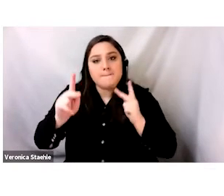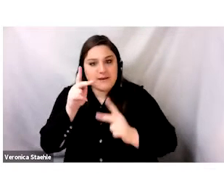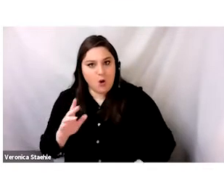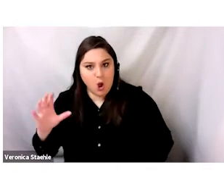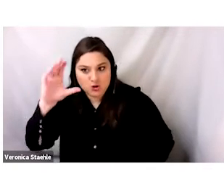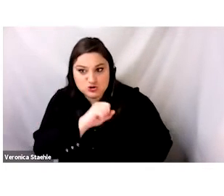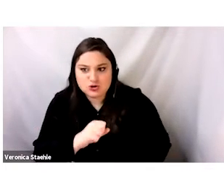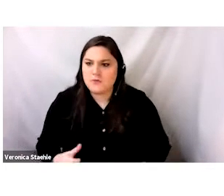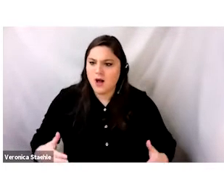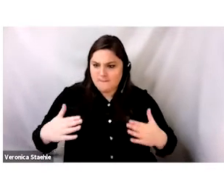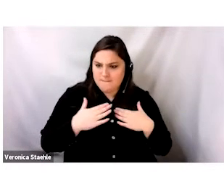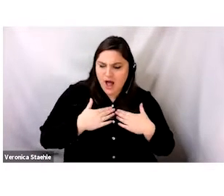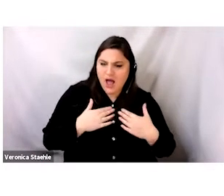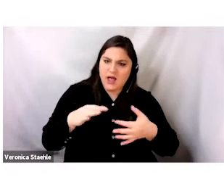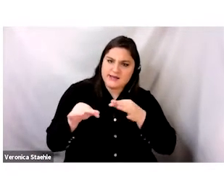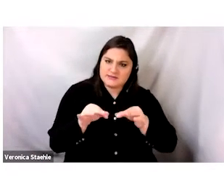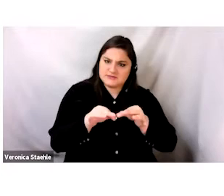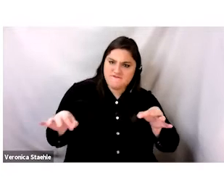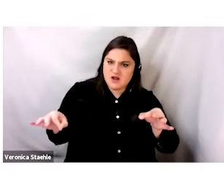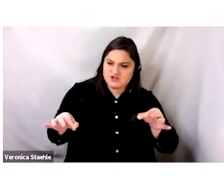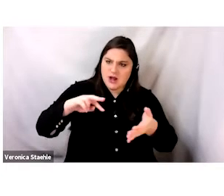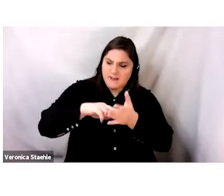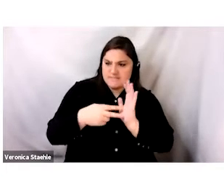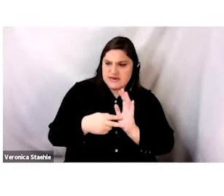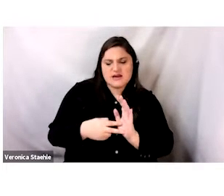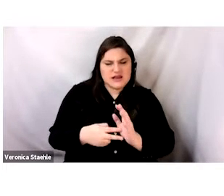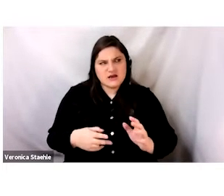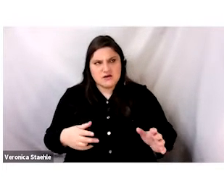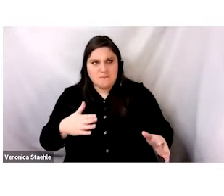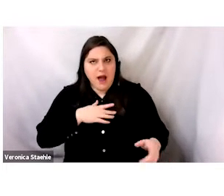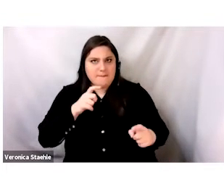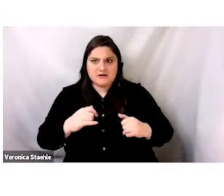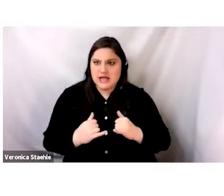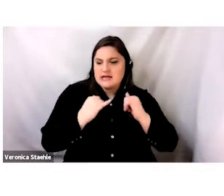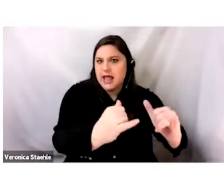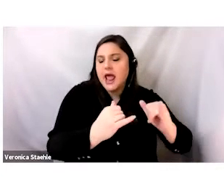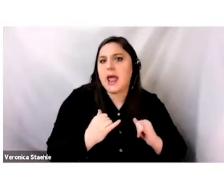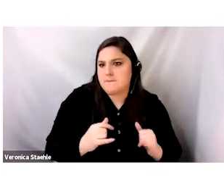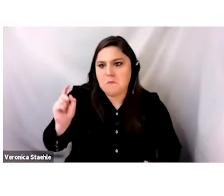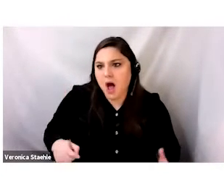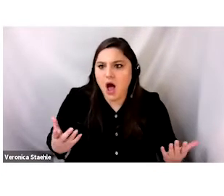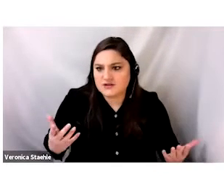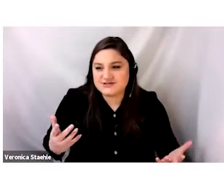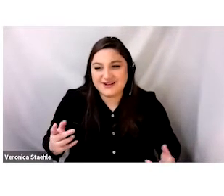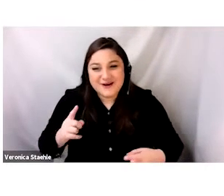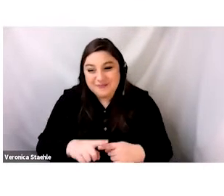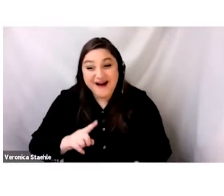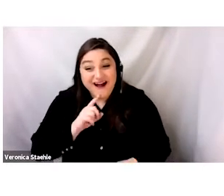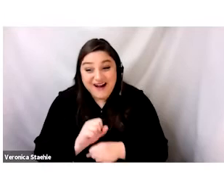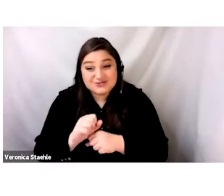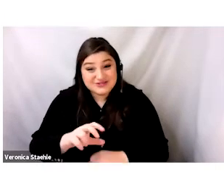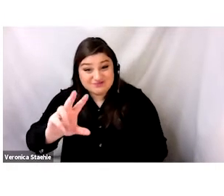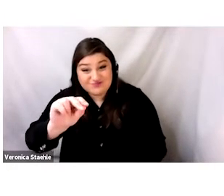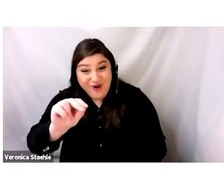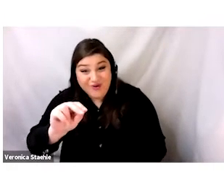hold must be the exact same definition that someone else's hold. But we need to recognize that we all have different living expertise. We all have